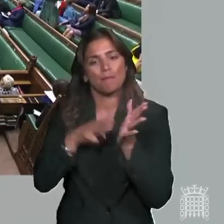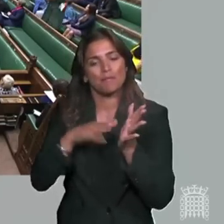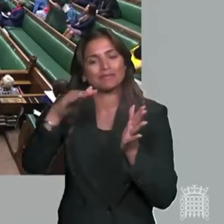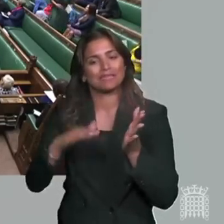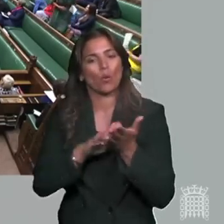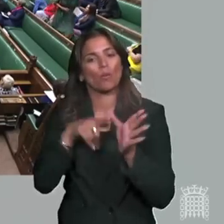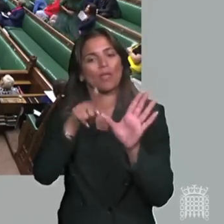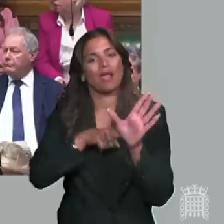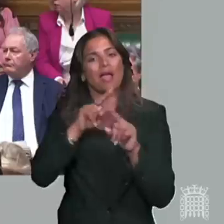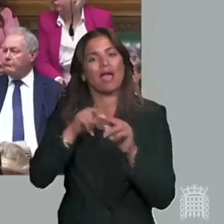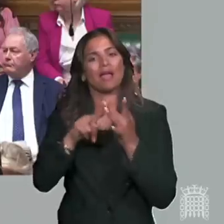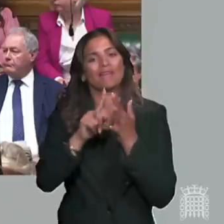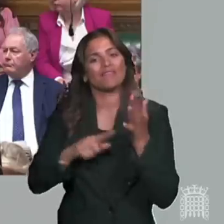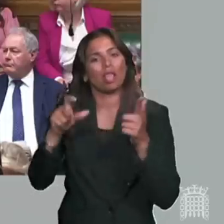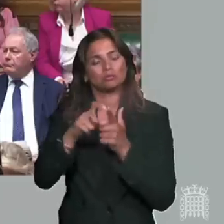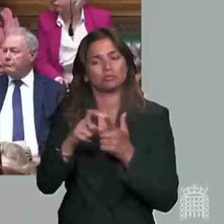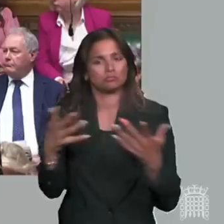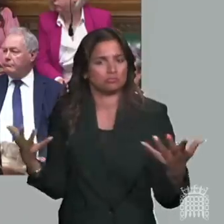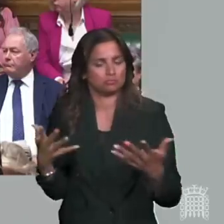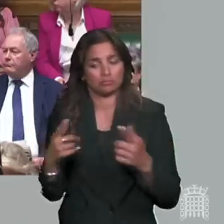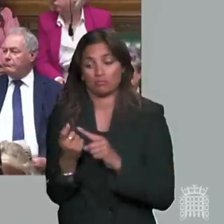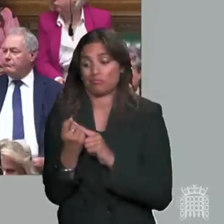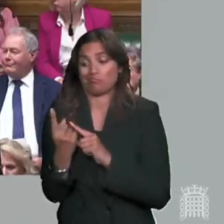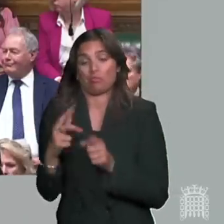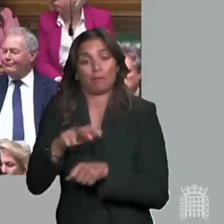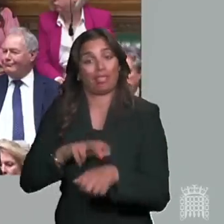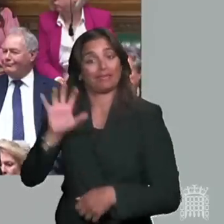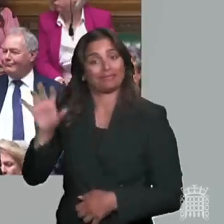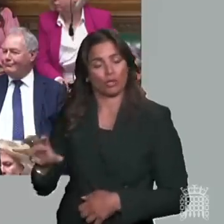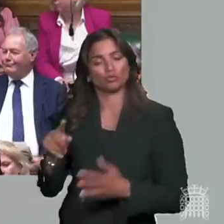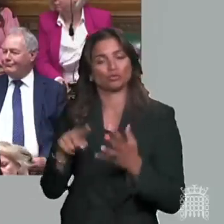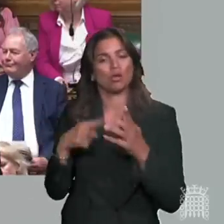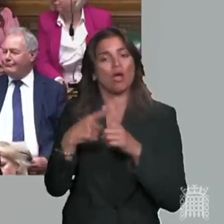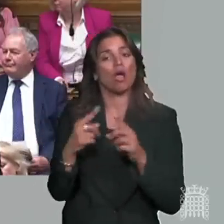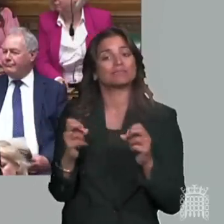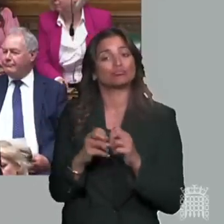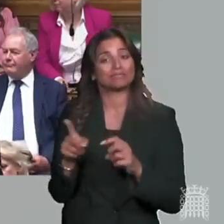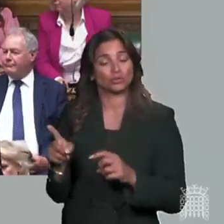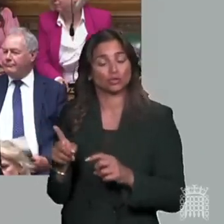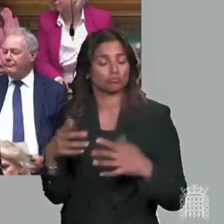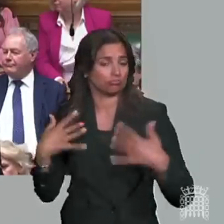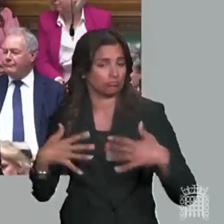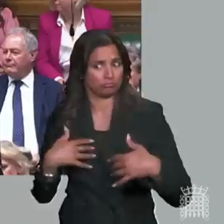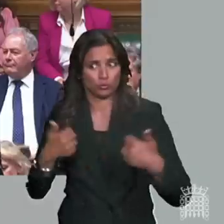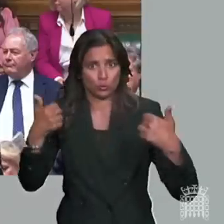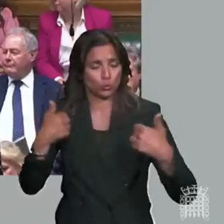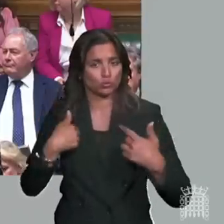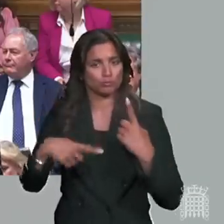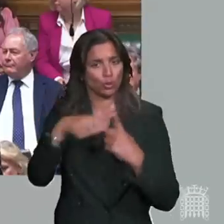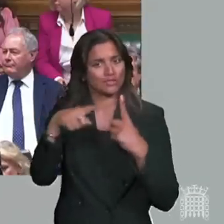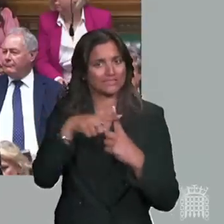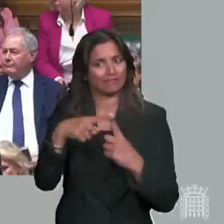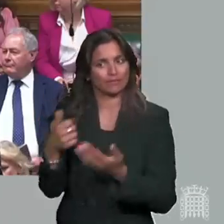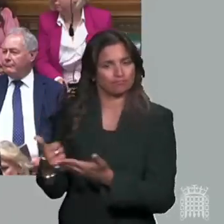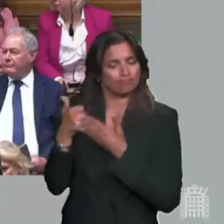the police based in the nearby Uxbridge police station, which only remains open because of the campaign by the Conservative-led